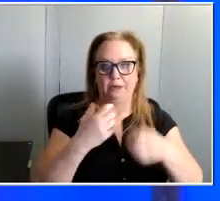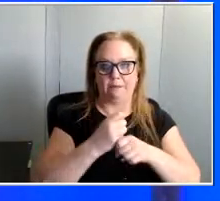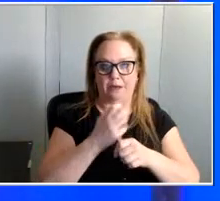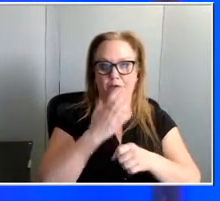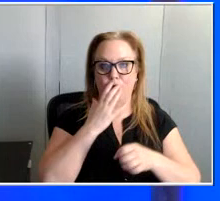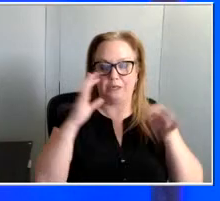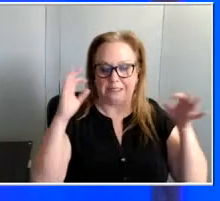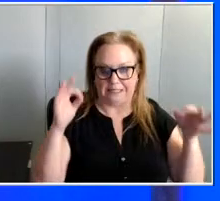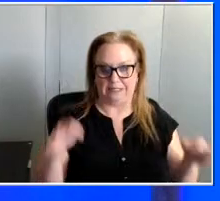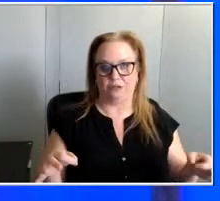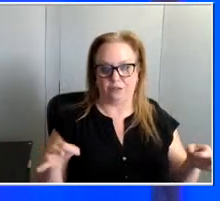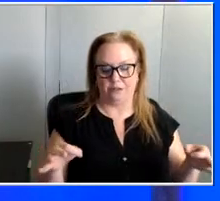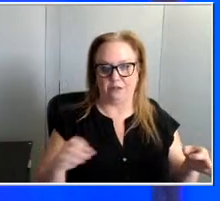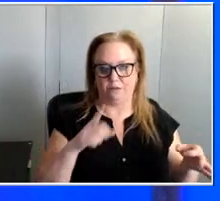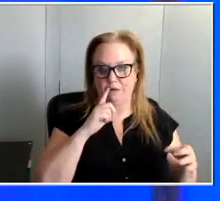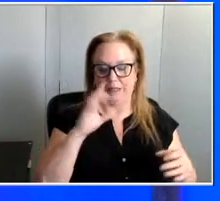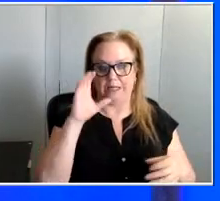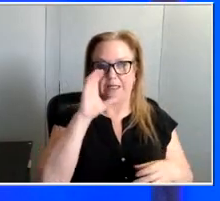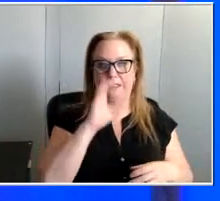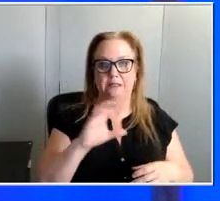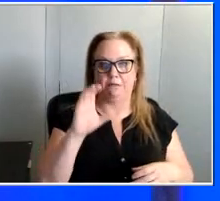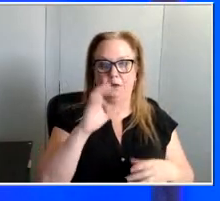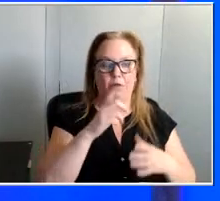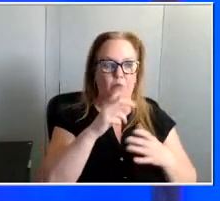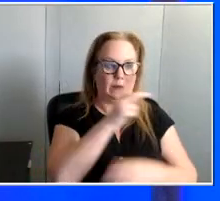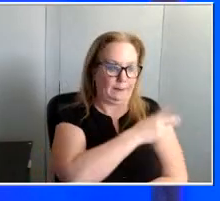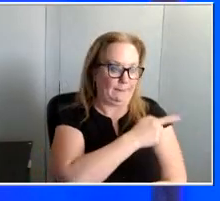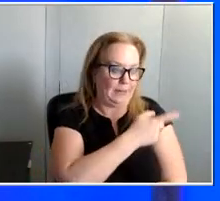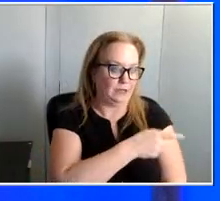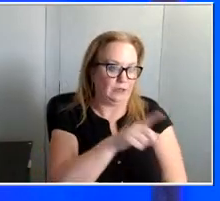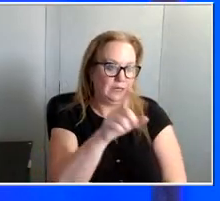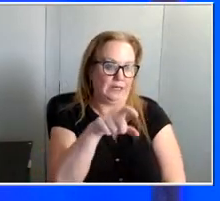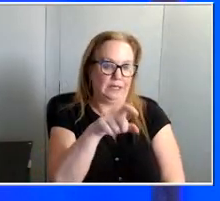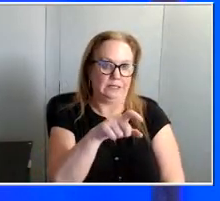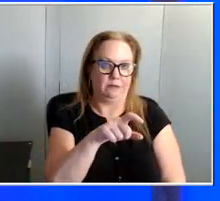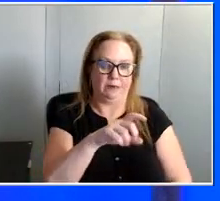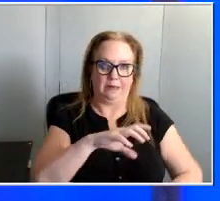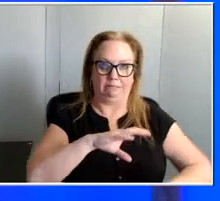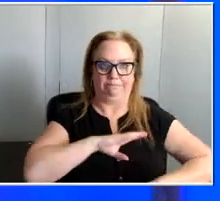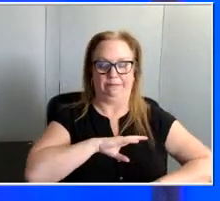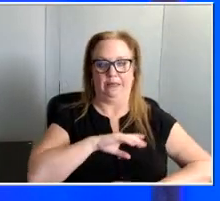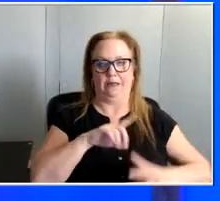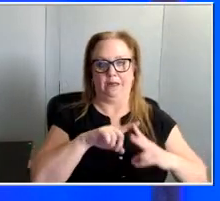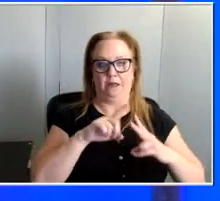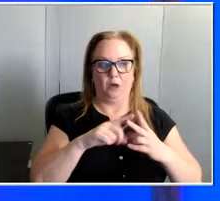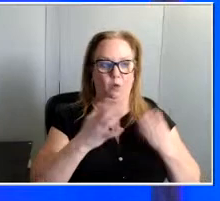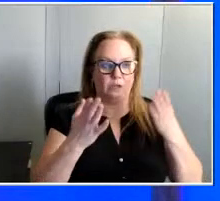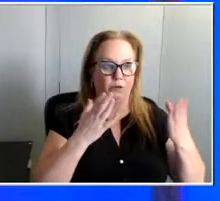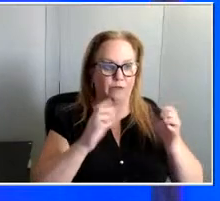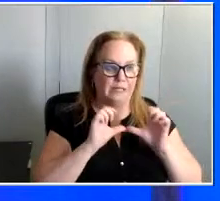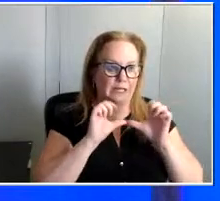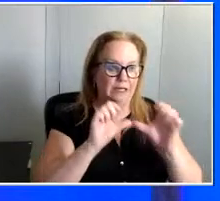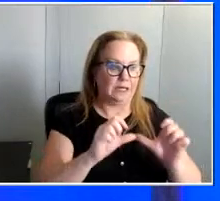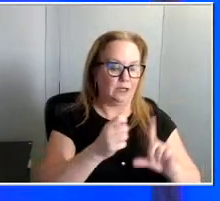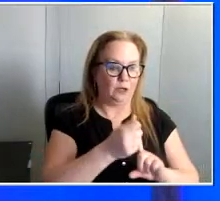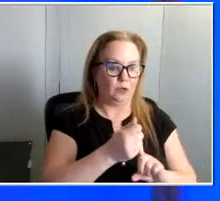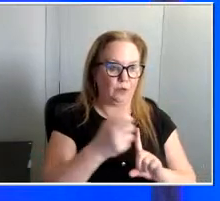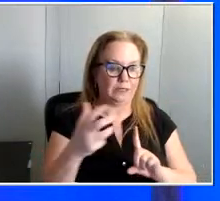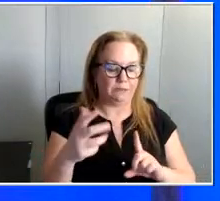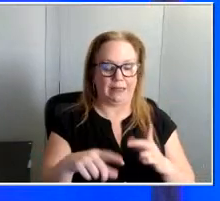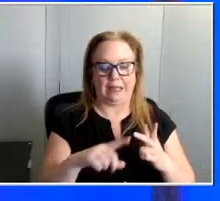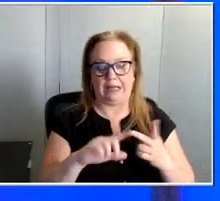decisions, really explore what patient needs are being met currently, what are services that they could continue to expand upon, how